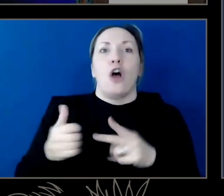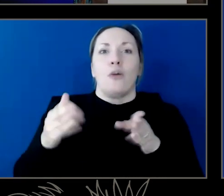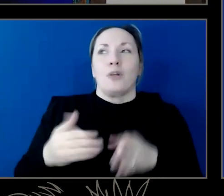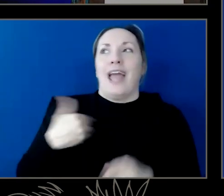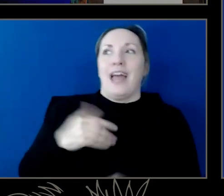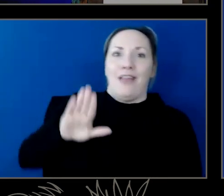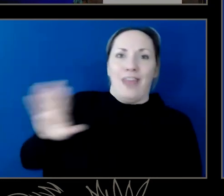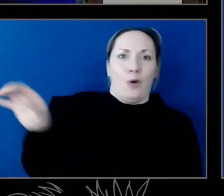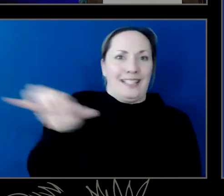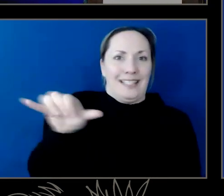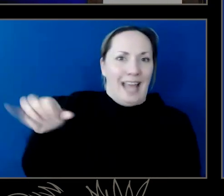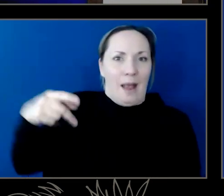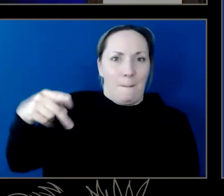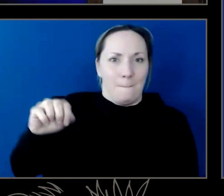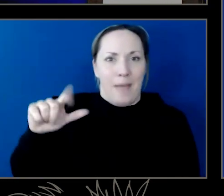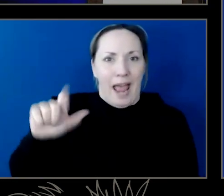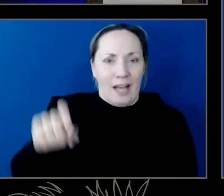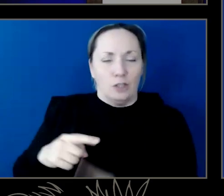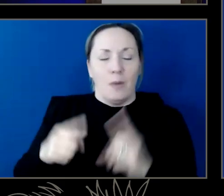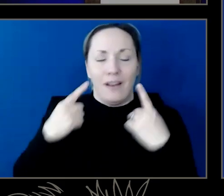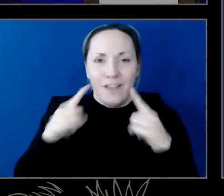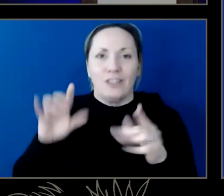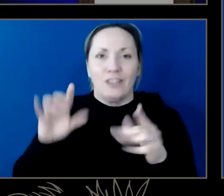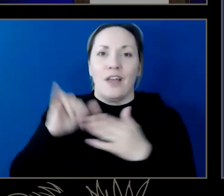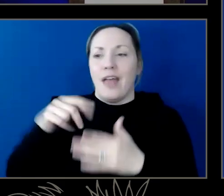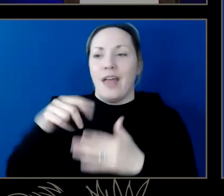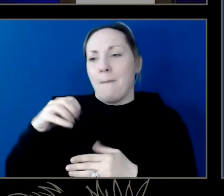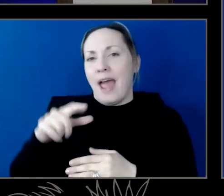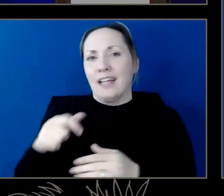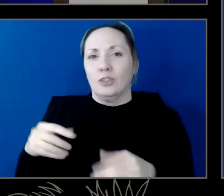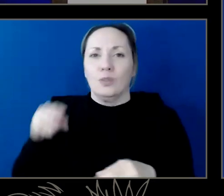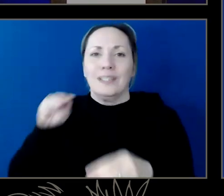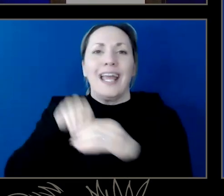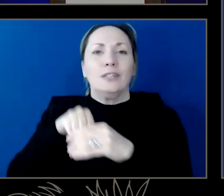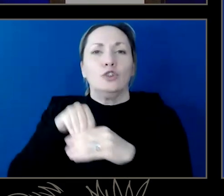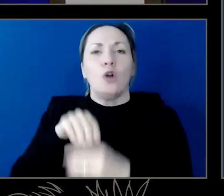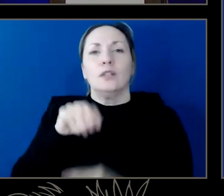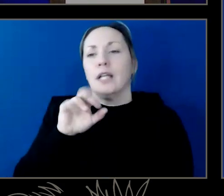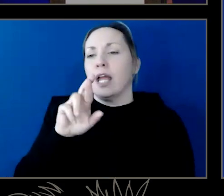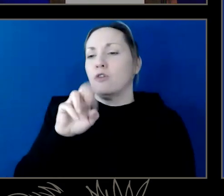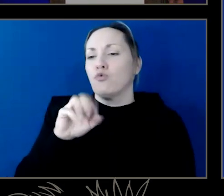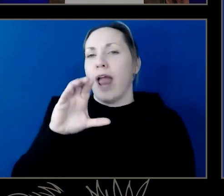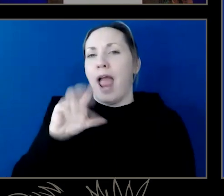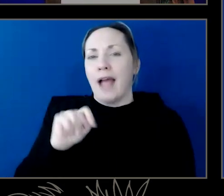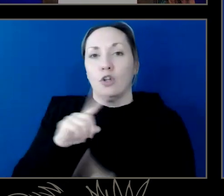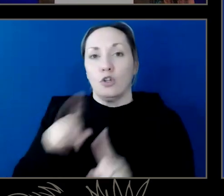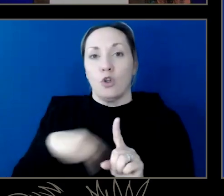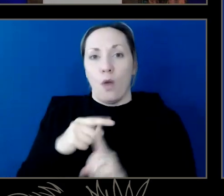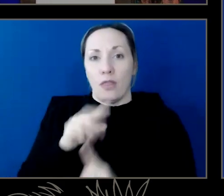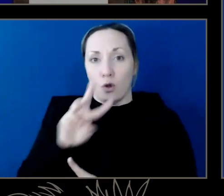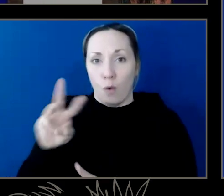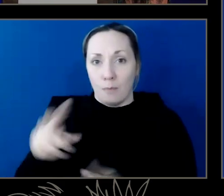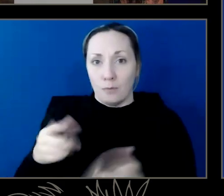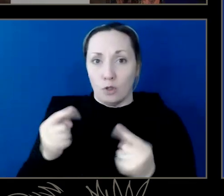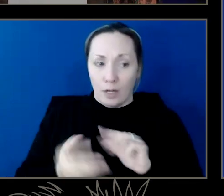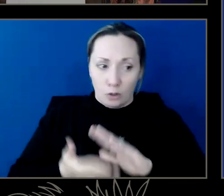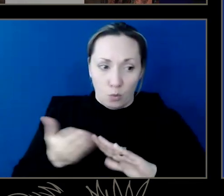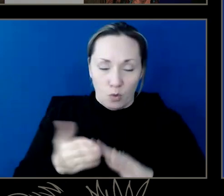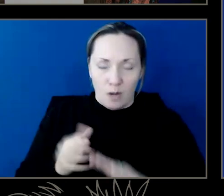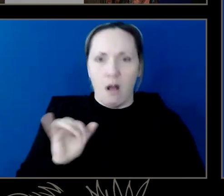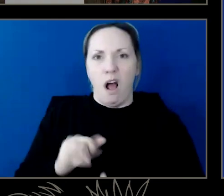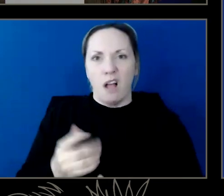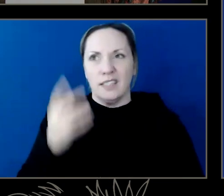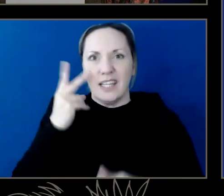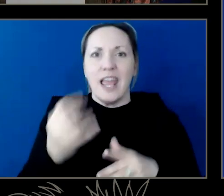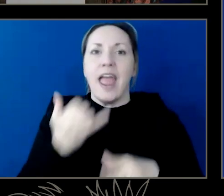their package, until eventually that package was installed in React. So now when React websites are trying to run, you're getting this error because